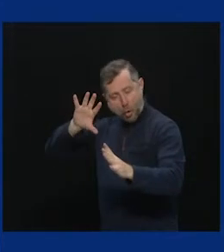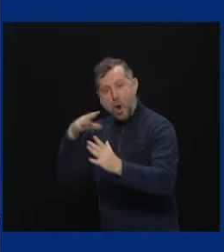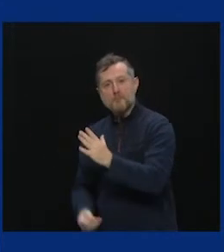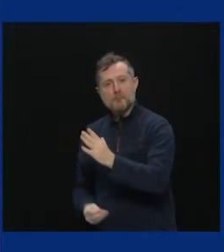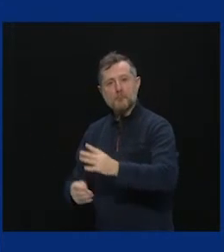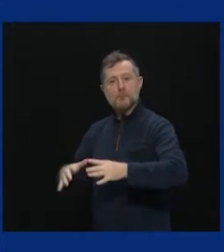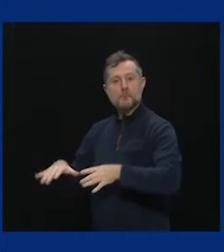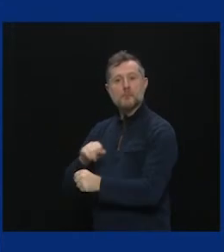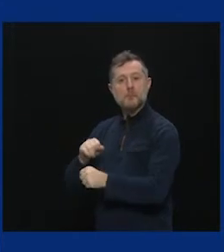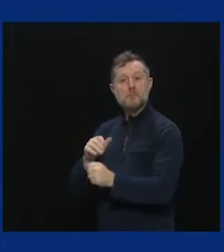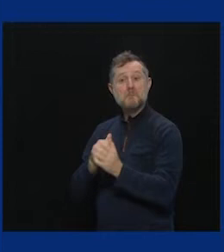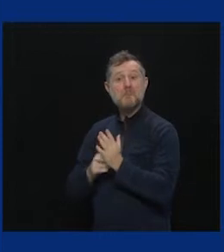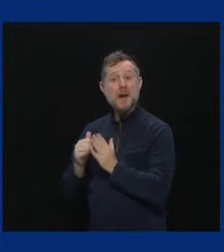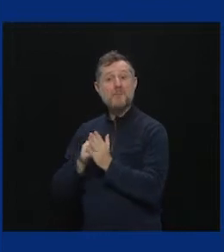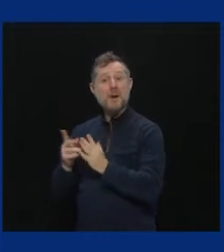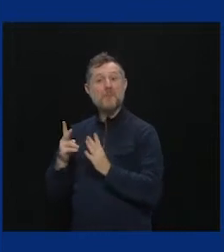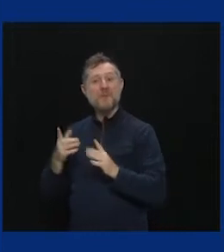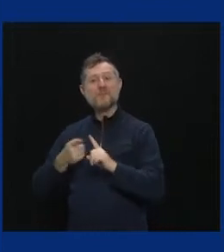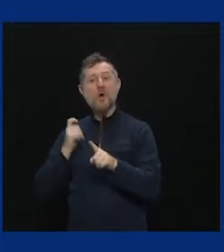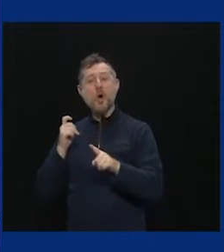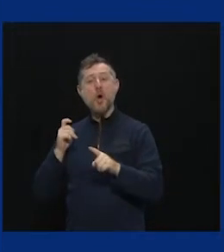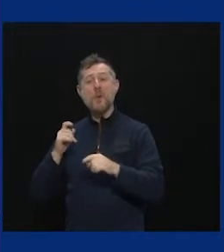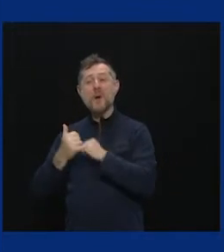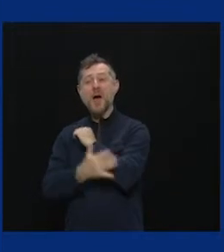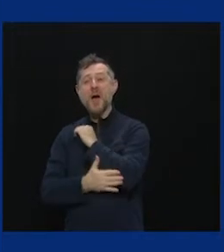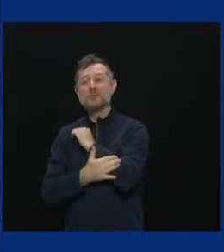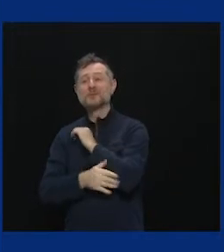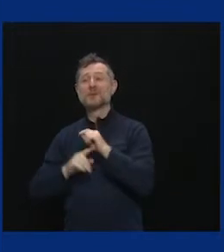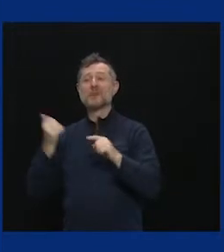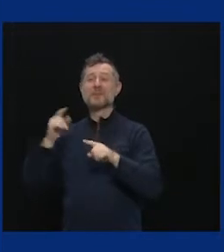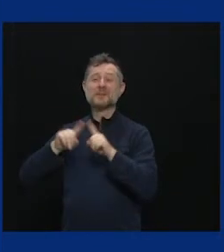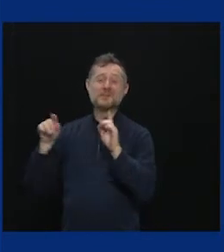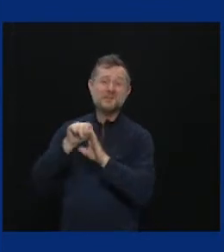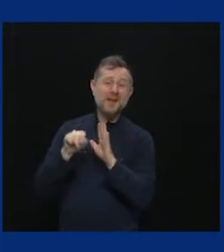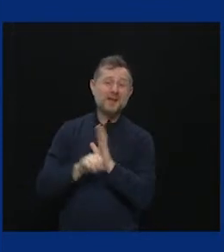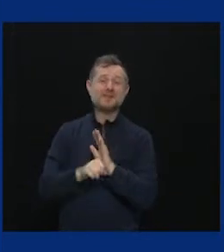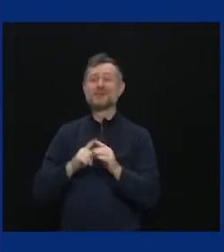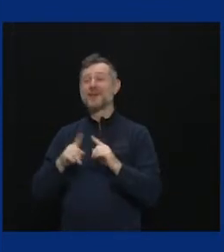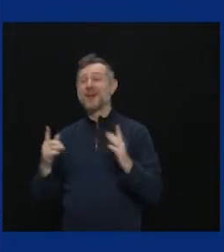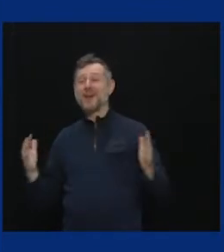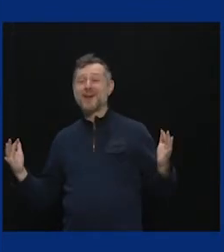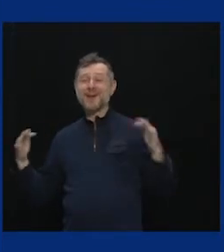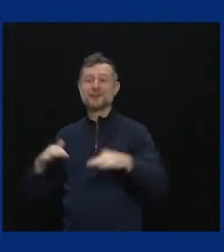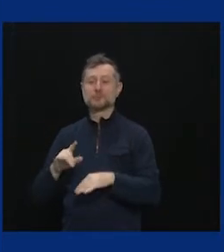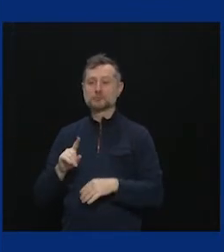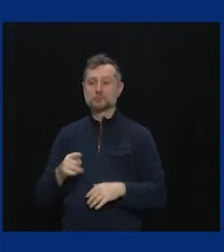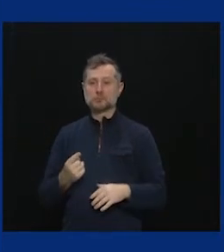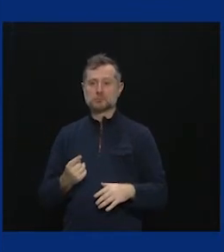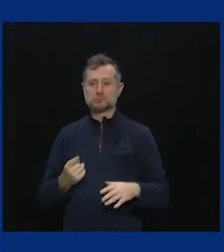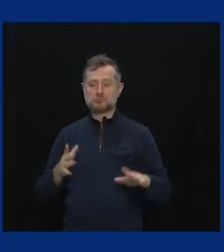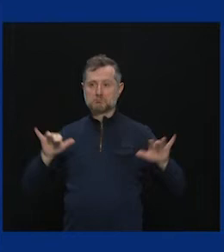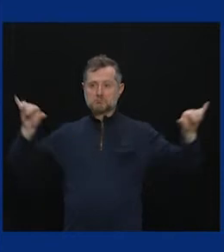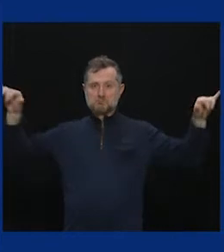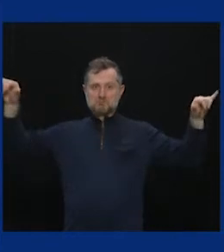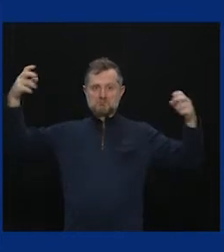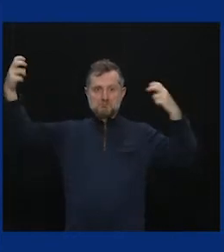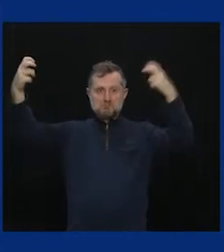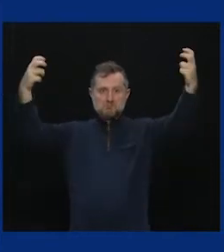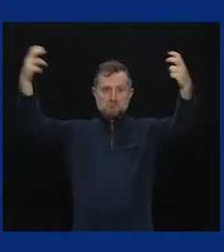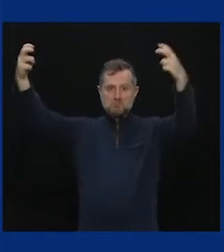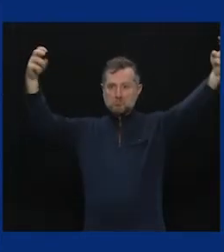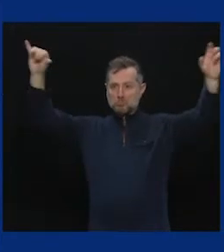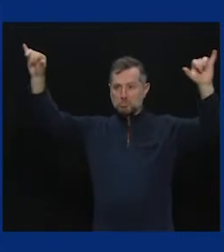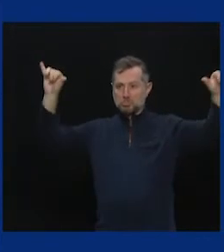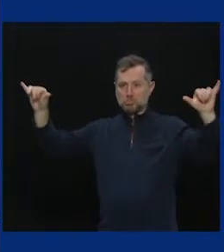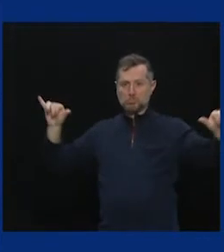abroad, or the people who had come from other states who were just hunkering down themselves. We lost that